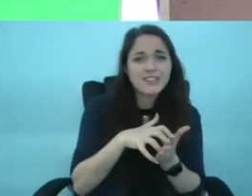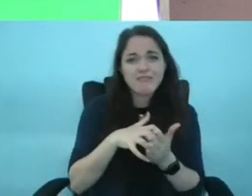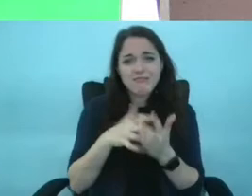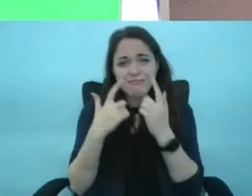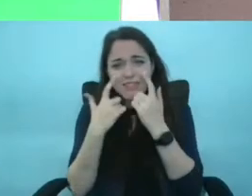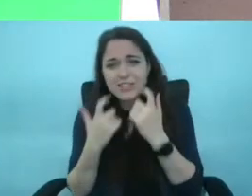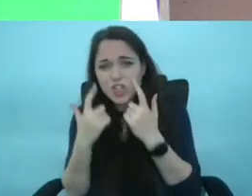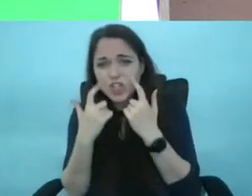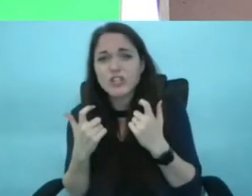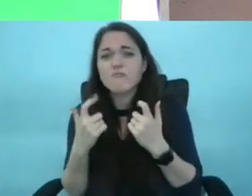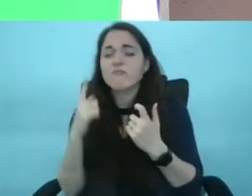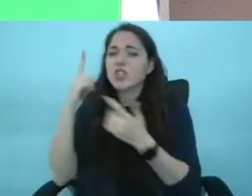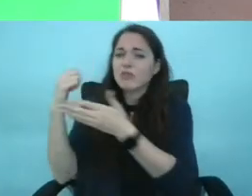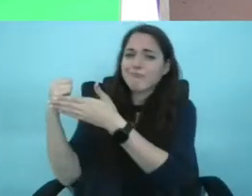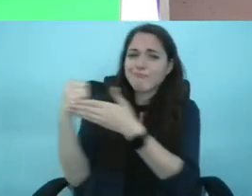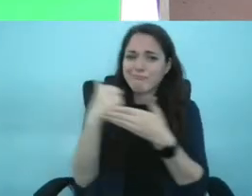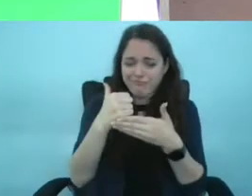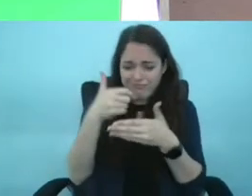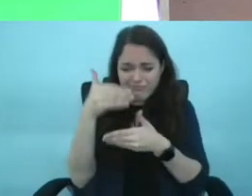far on the way,